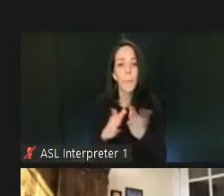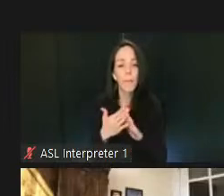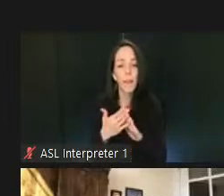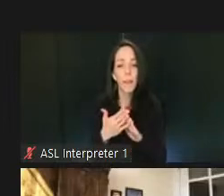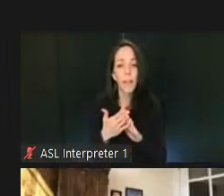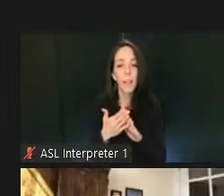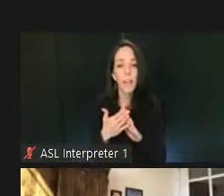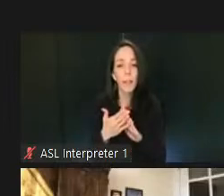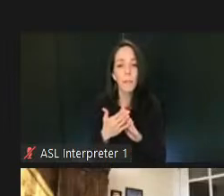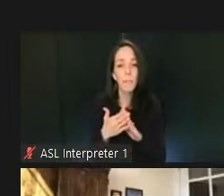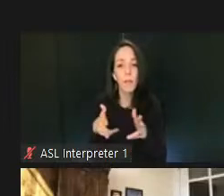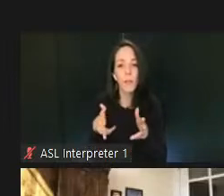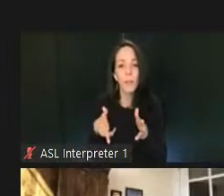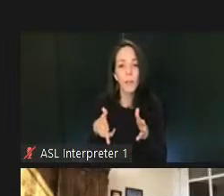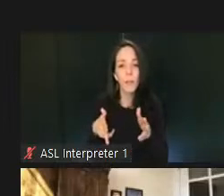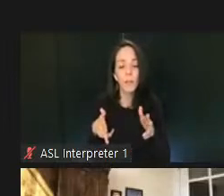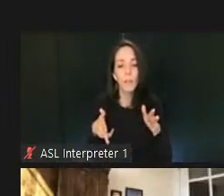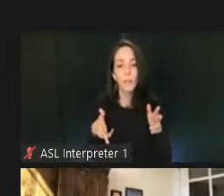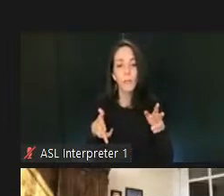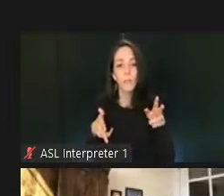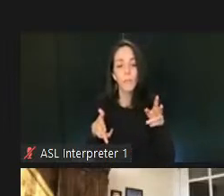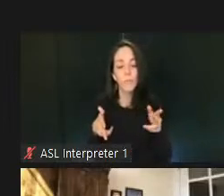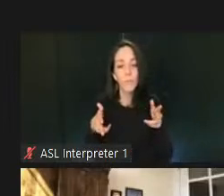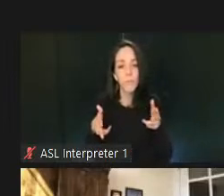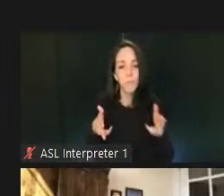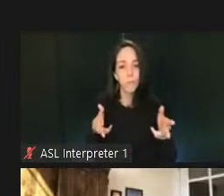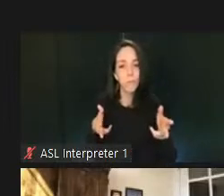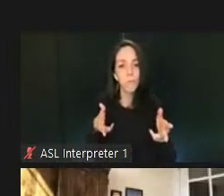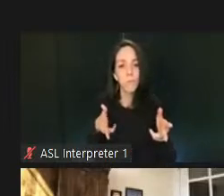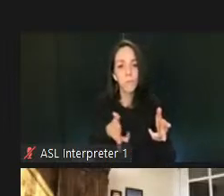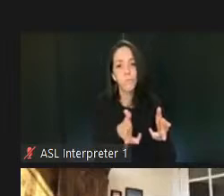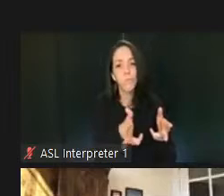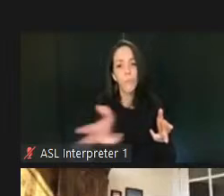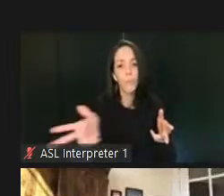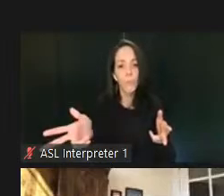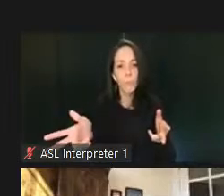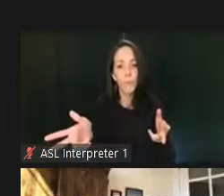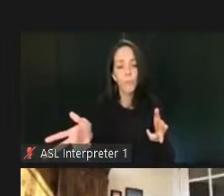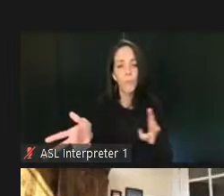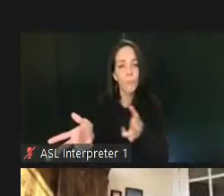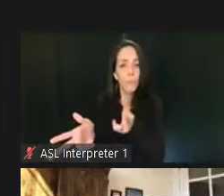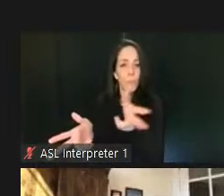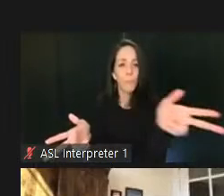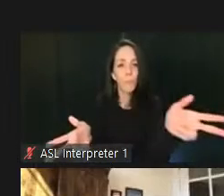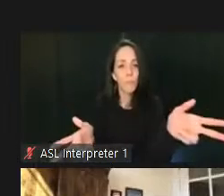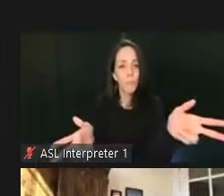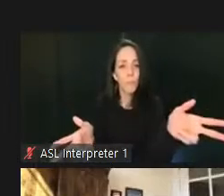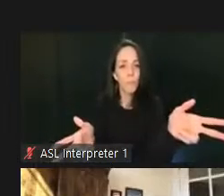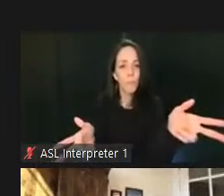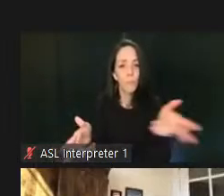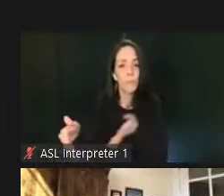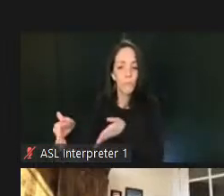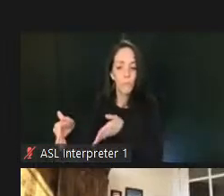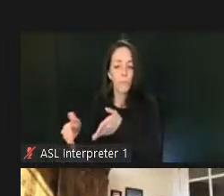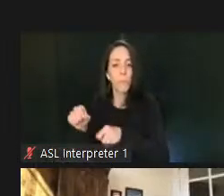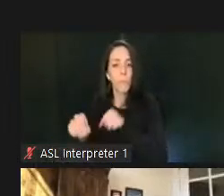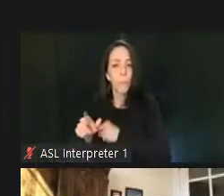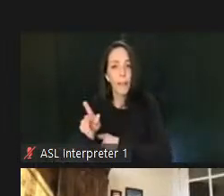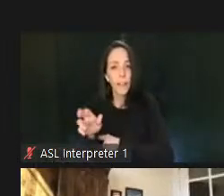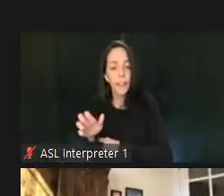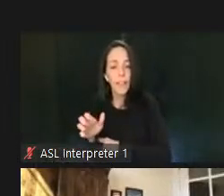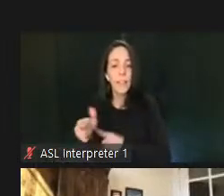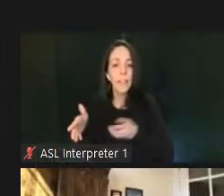in each direction, a center turn lane, and bike lanes on both sides with sidewalks and street